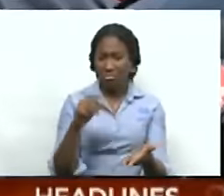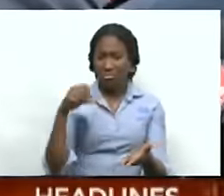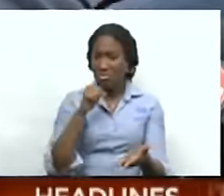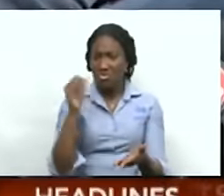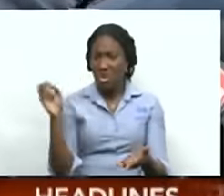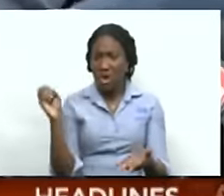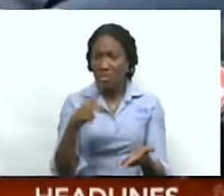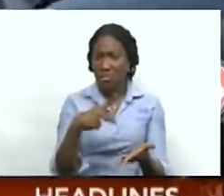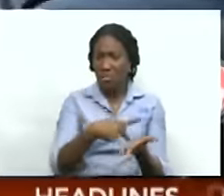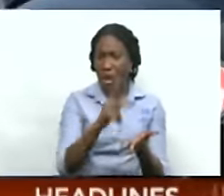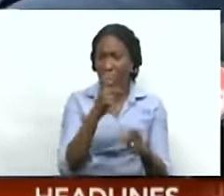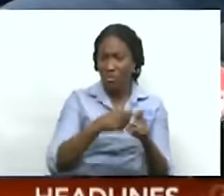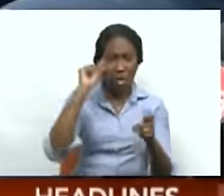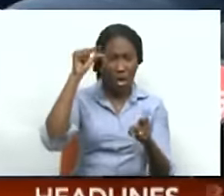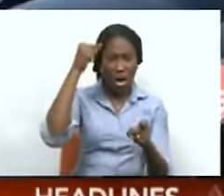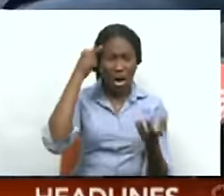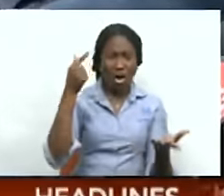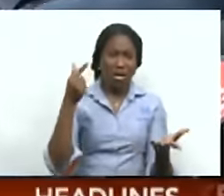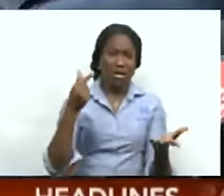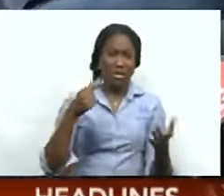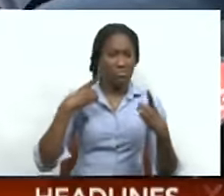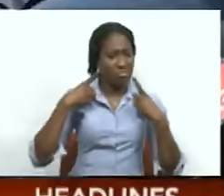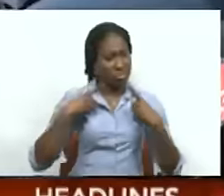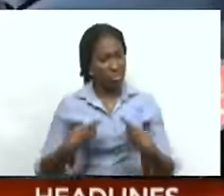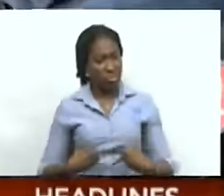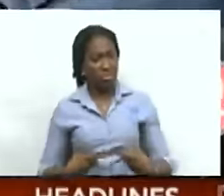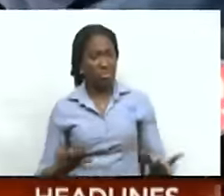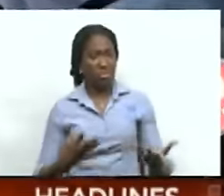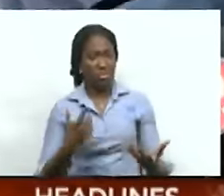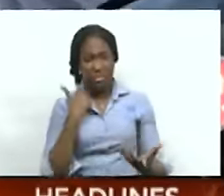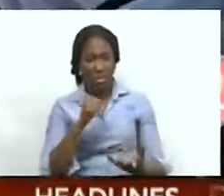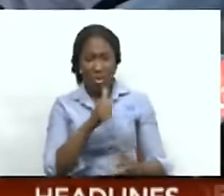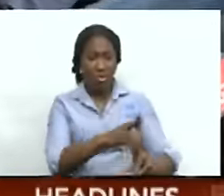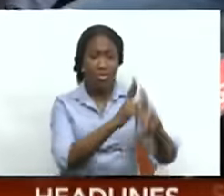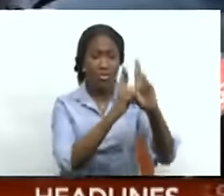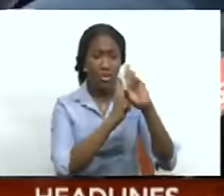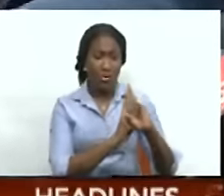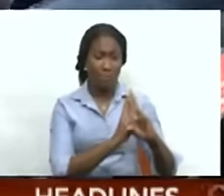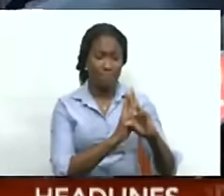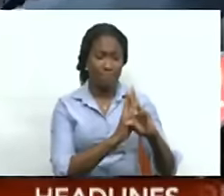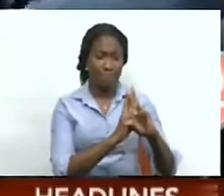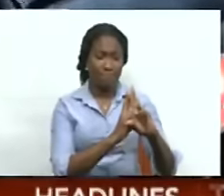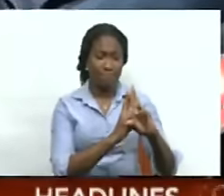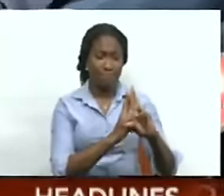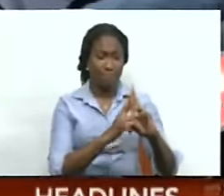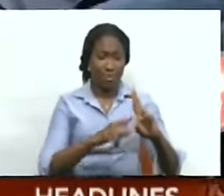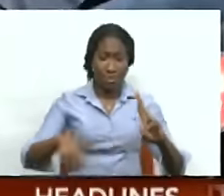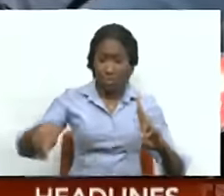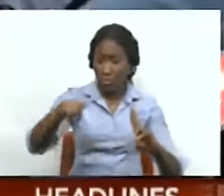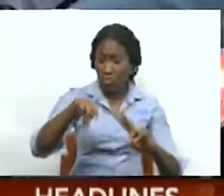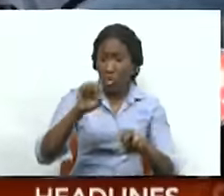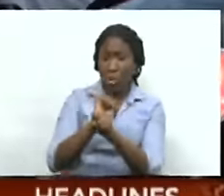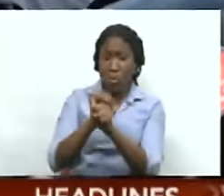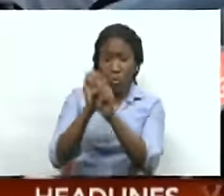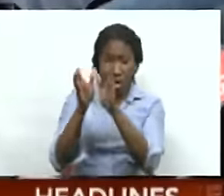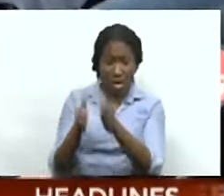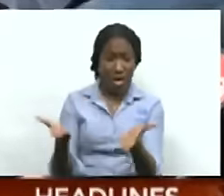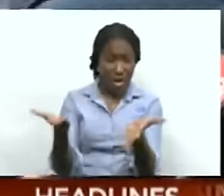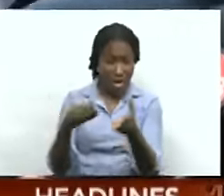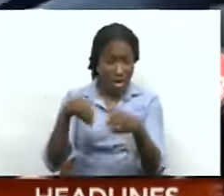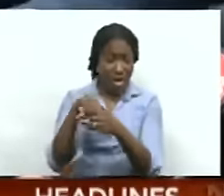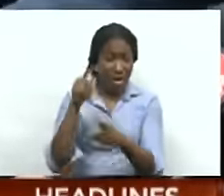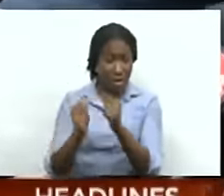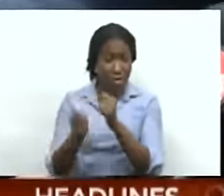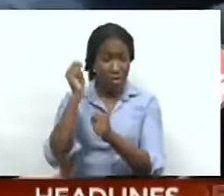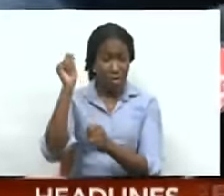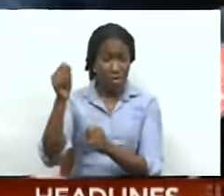is gross disrespect. To a group of workers in this country who have contributed